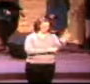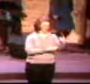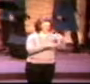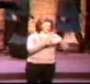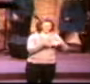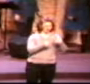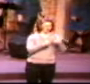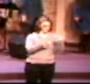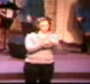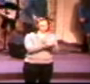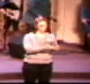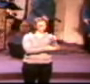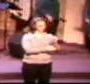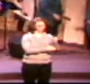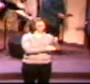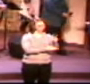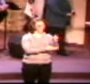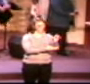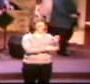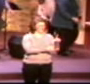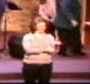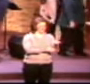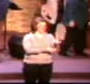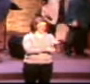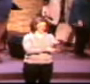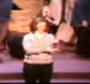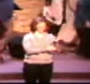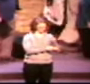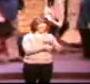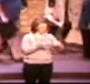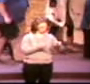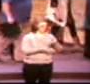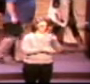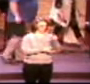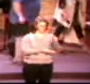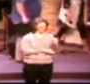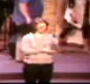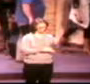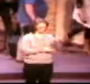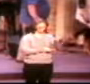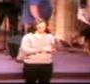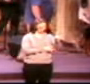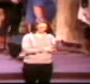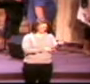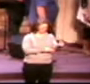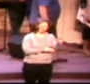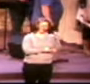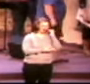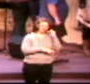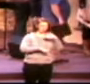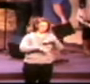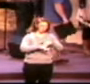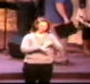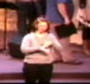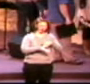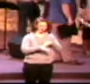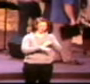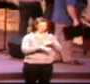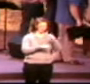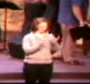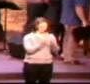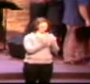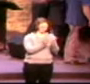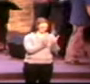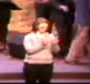to be reading from the New Revised Standard Version. That's the NRSV in case you're on Bible Gateway. I just